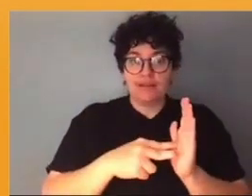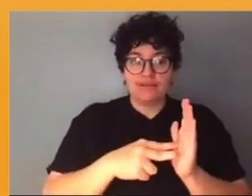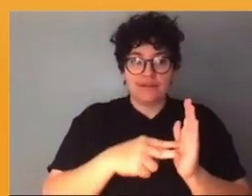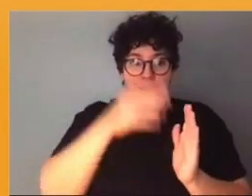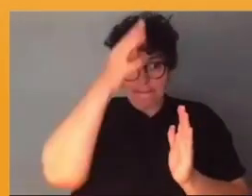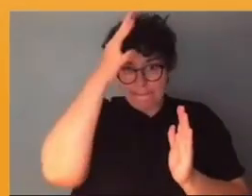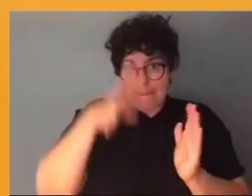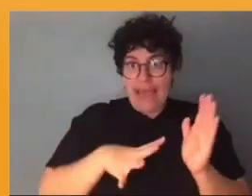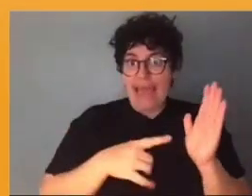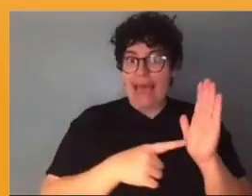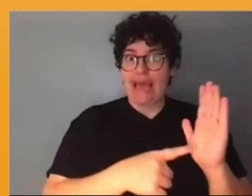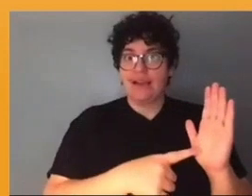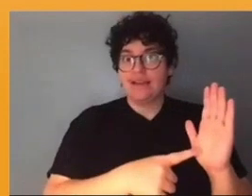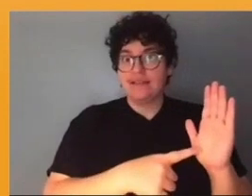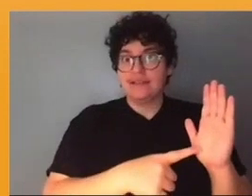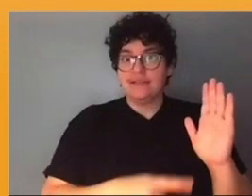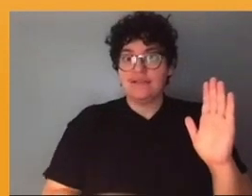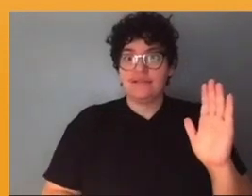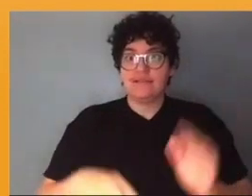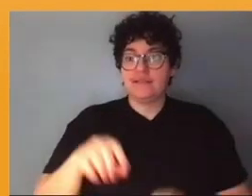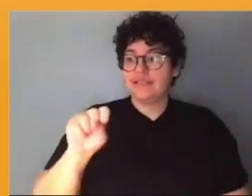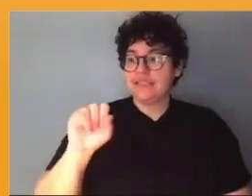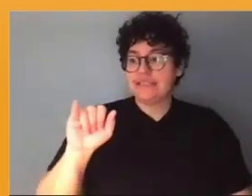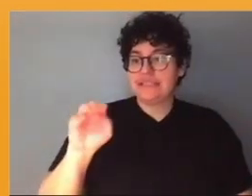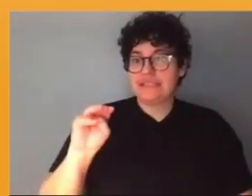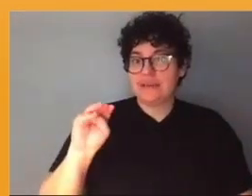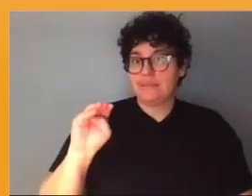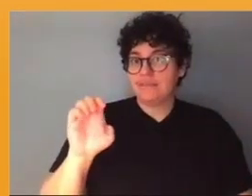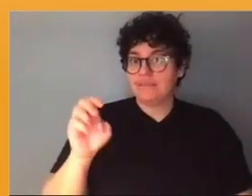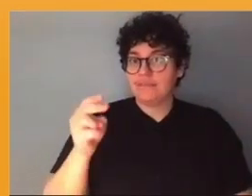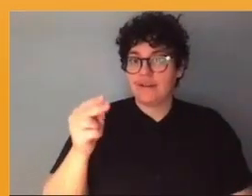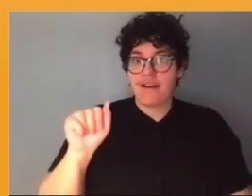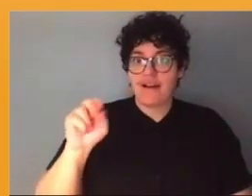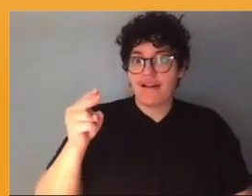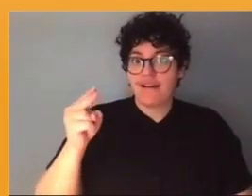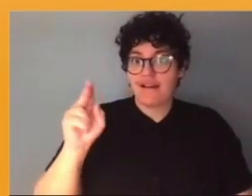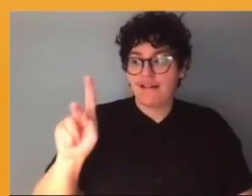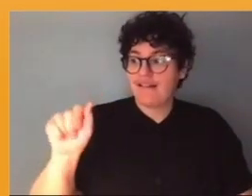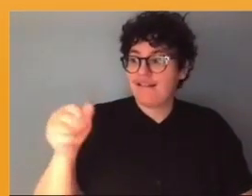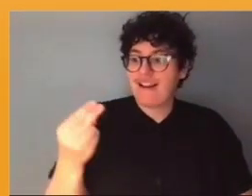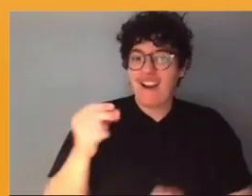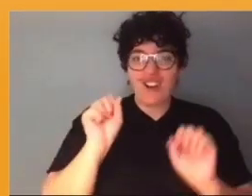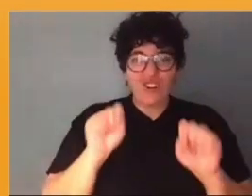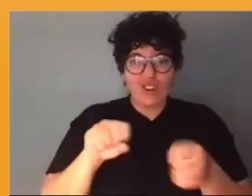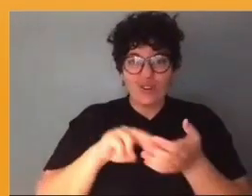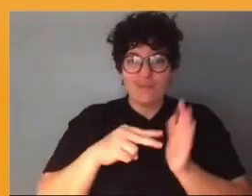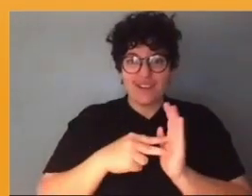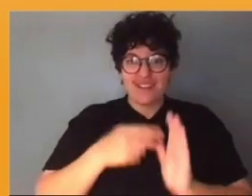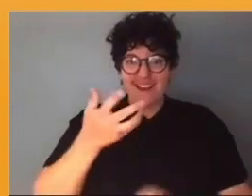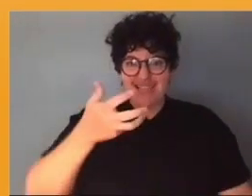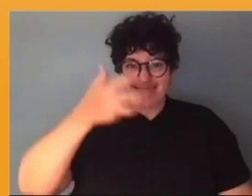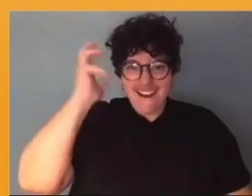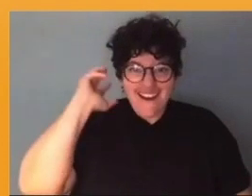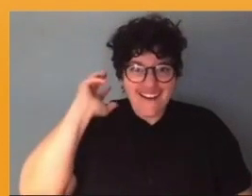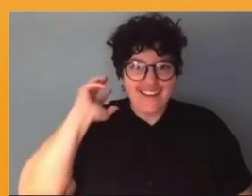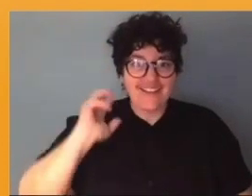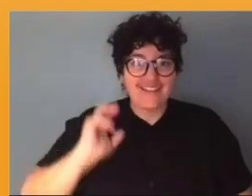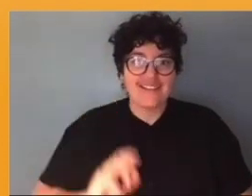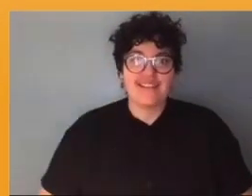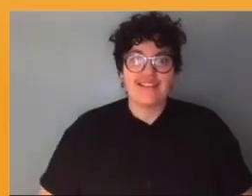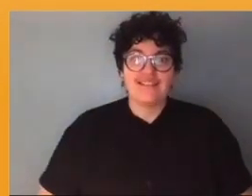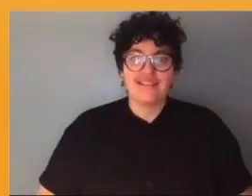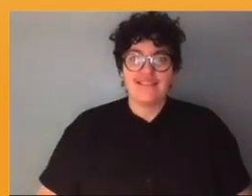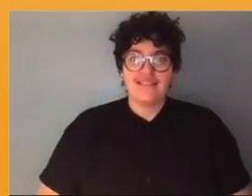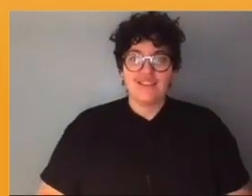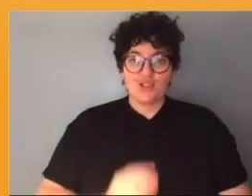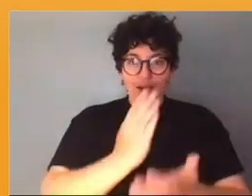like a simhamukha could mean like a lion. All these different